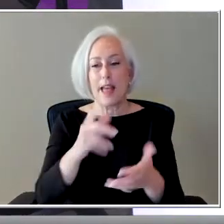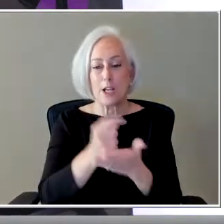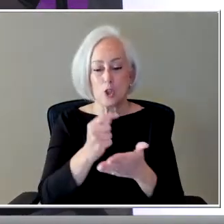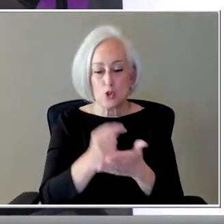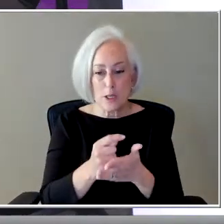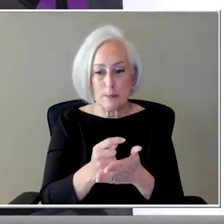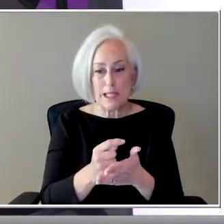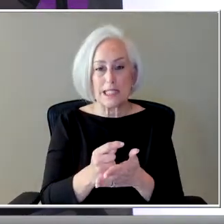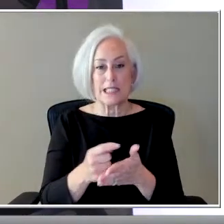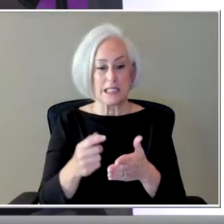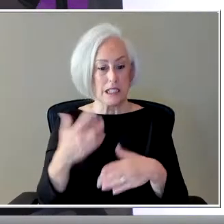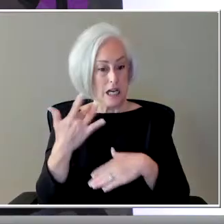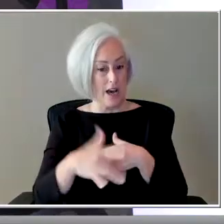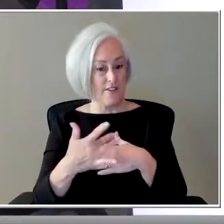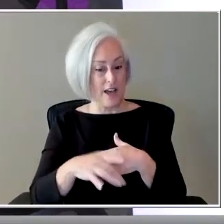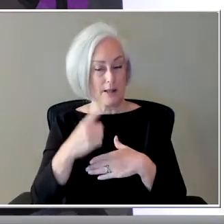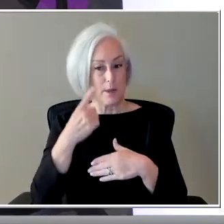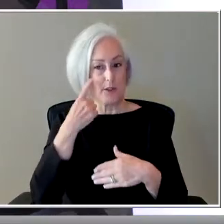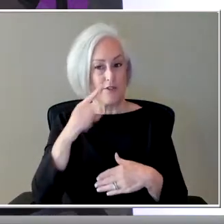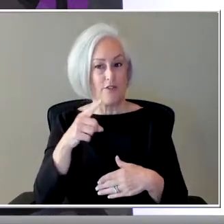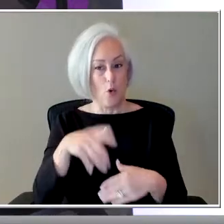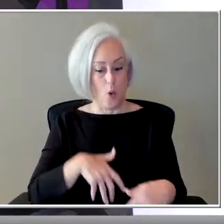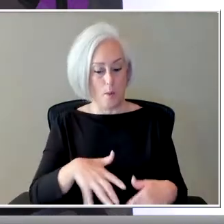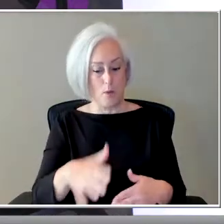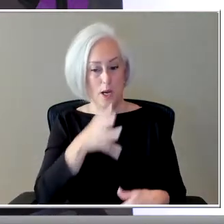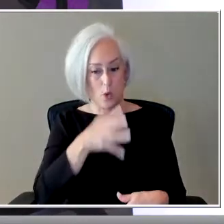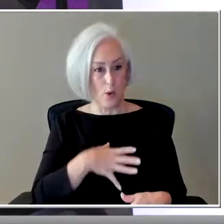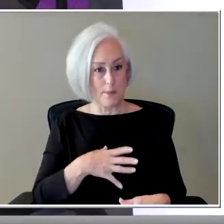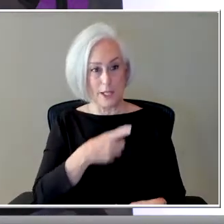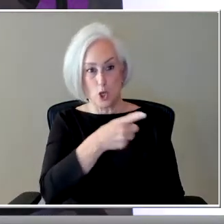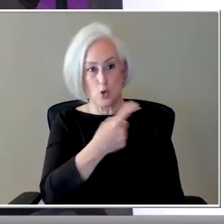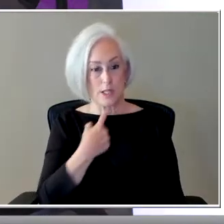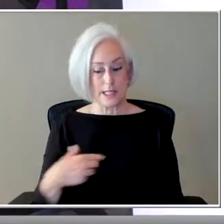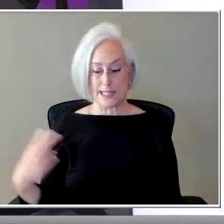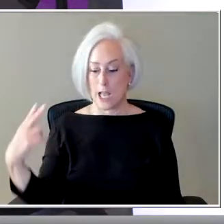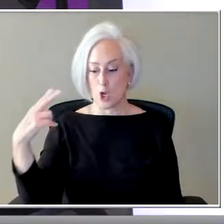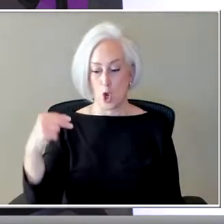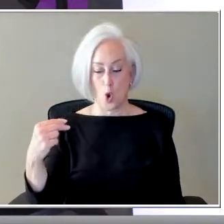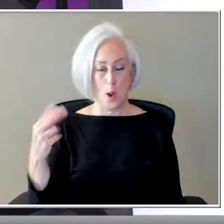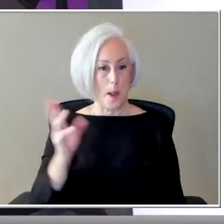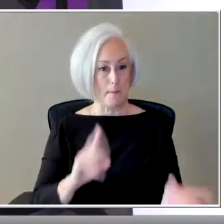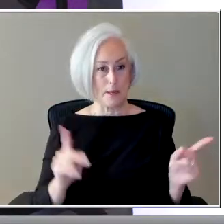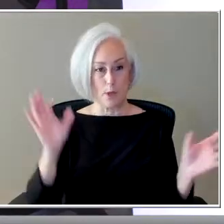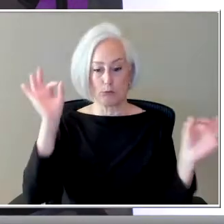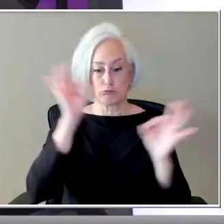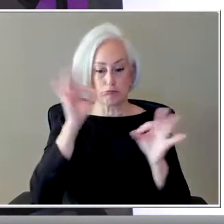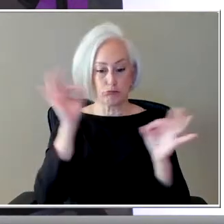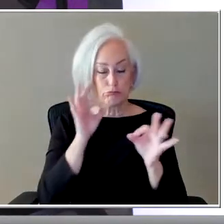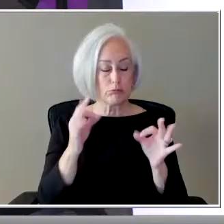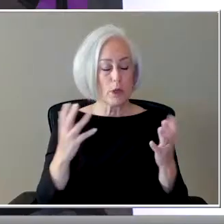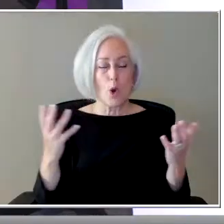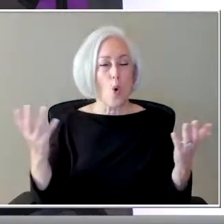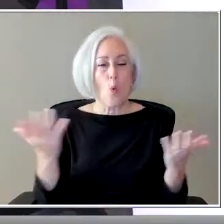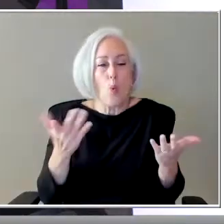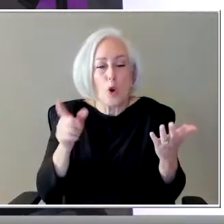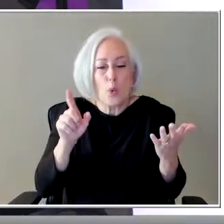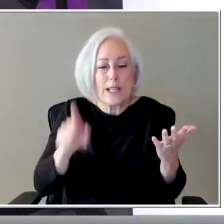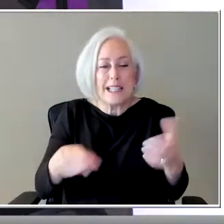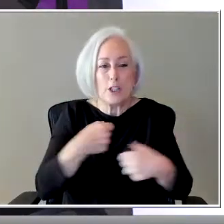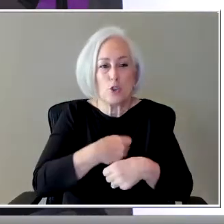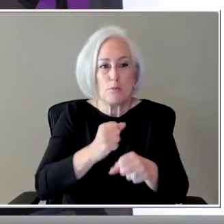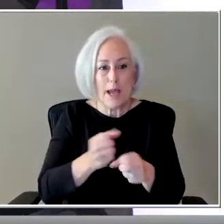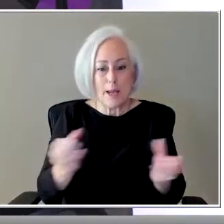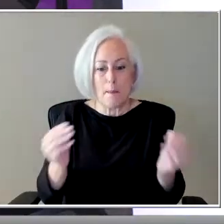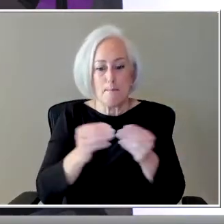to pregnant women? And you've said, no, it's not, because people don't know about it. So my question would be, what would it take to make this widely available?